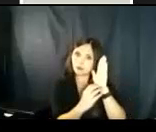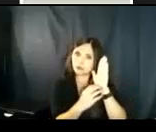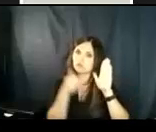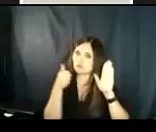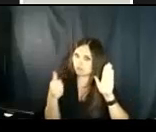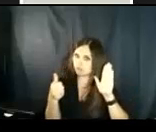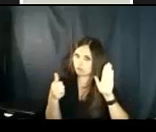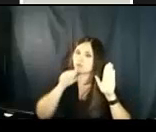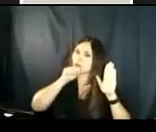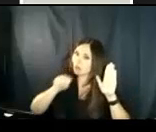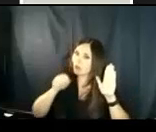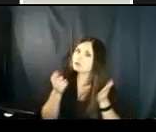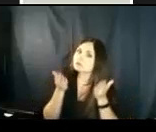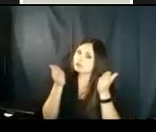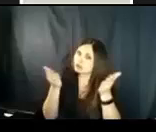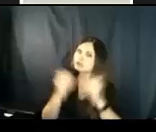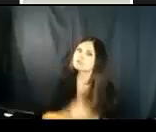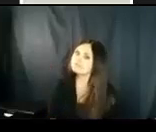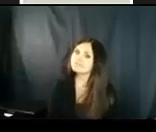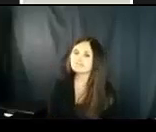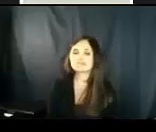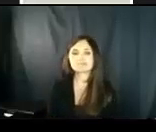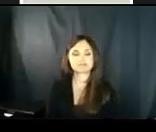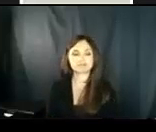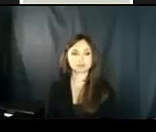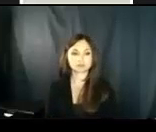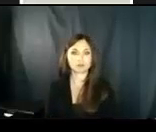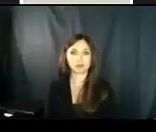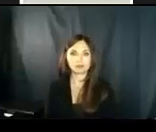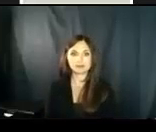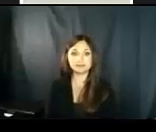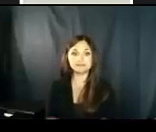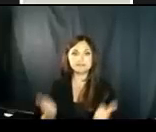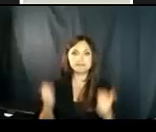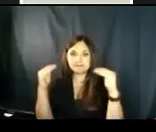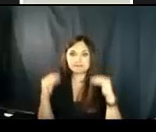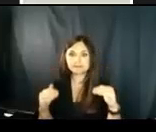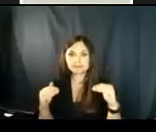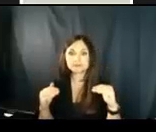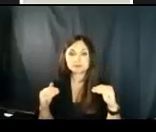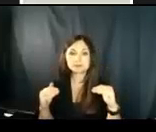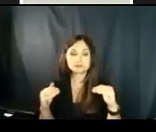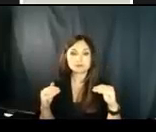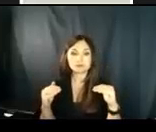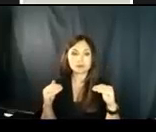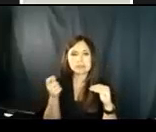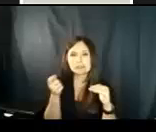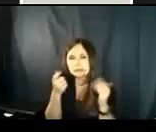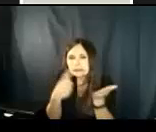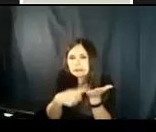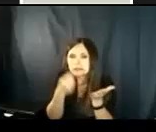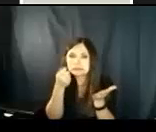that suggestion. Okay, so I am going to move on in here, and because I want to talk a little bit